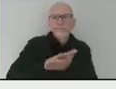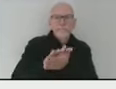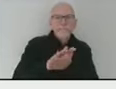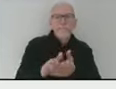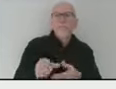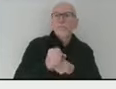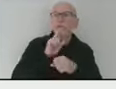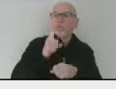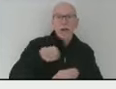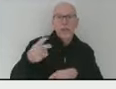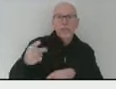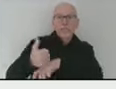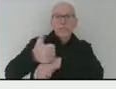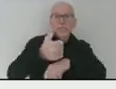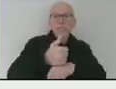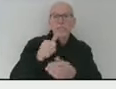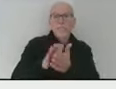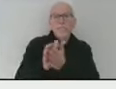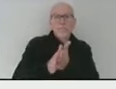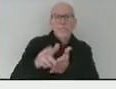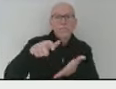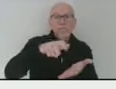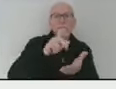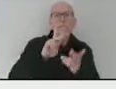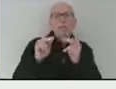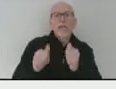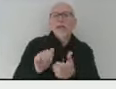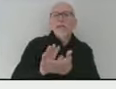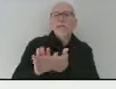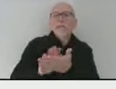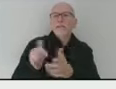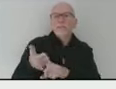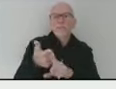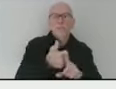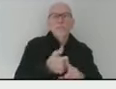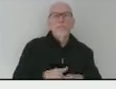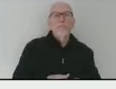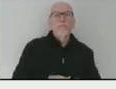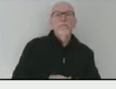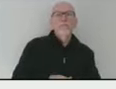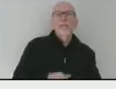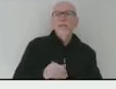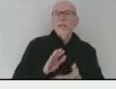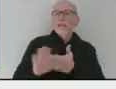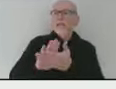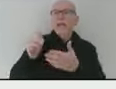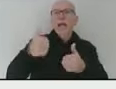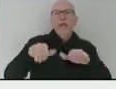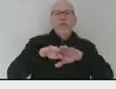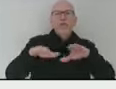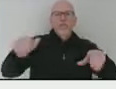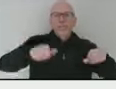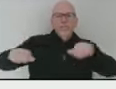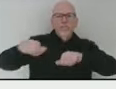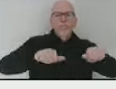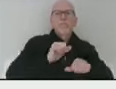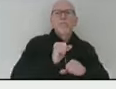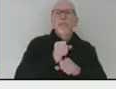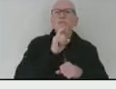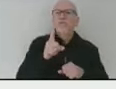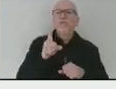sanitizer on the table so it's easily accessible. Clean high-touch surfaces in your house and take steps to